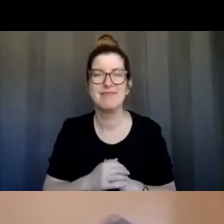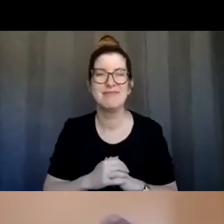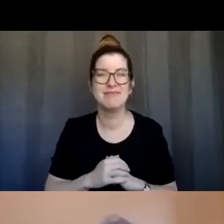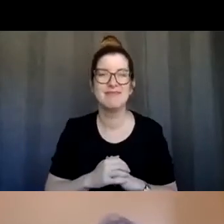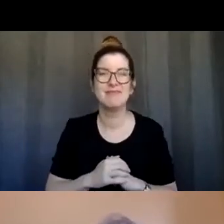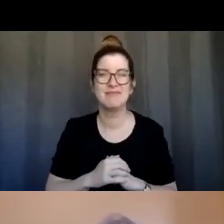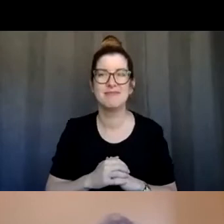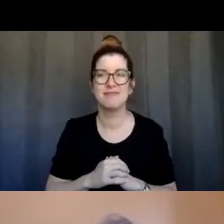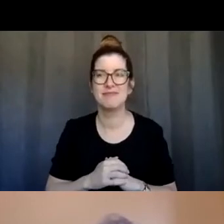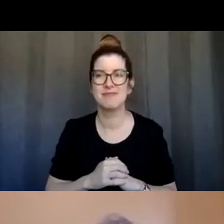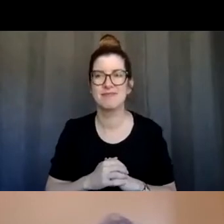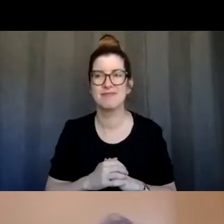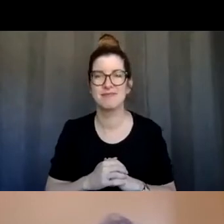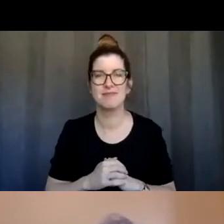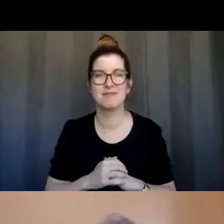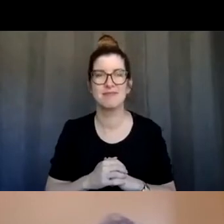Yeah.